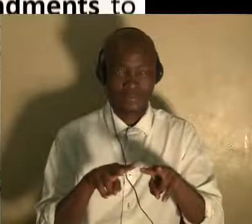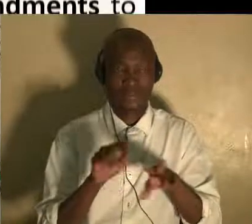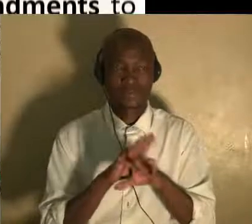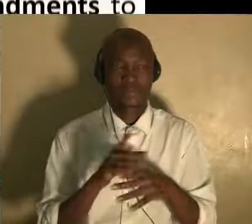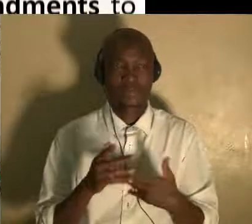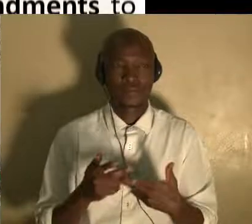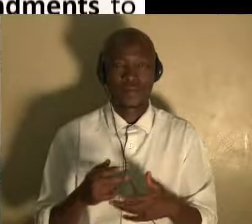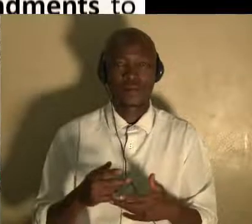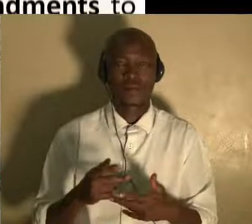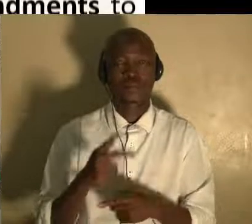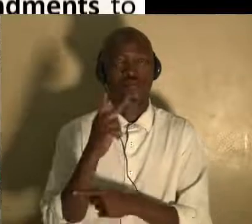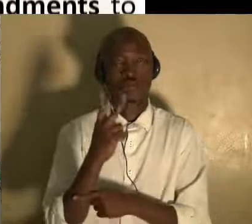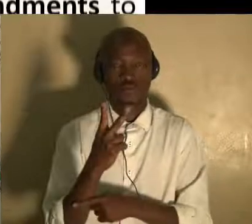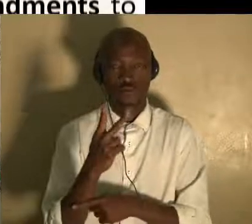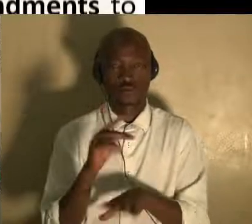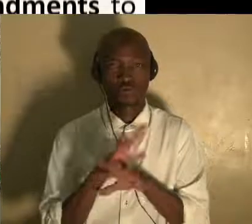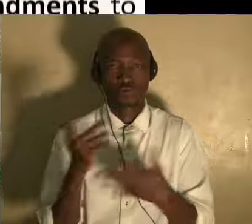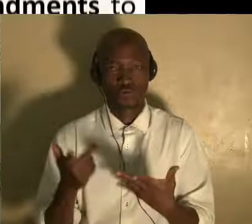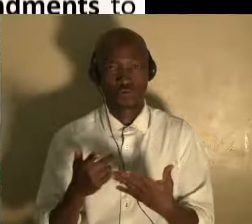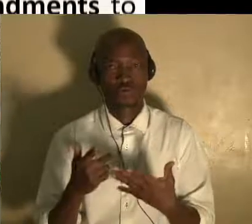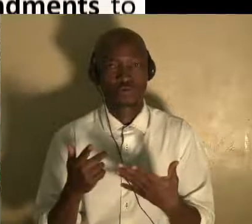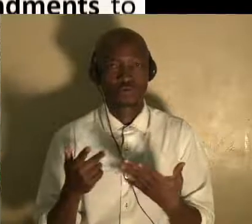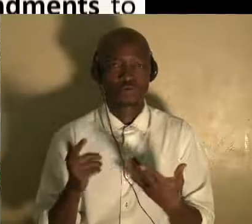declarations were suspended